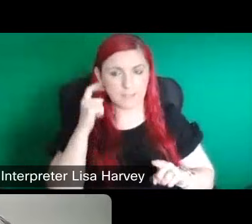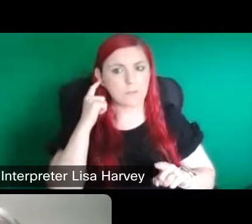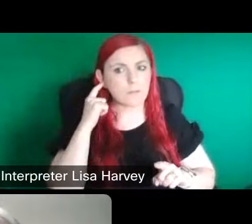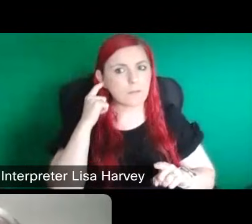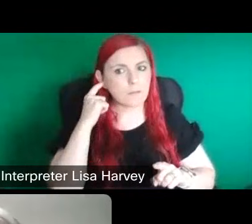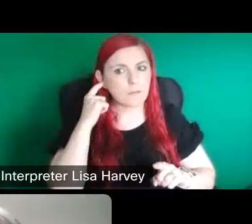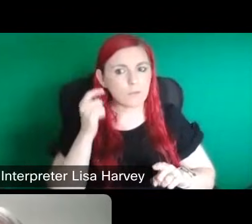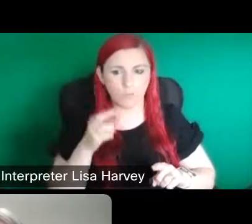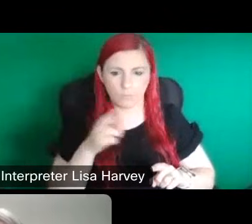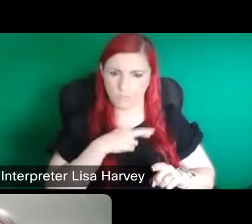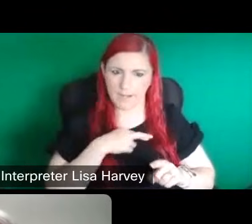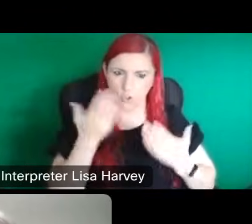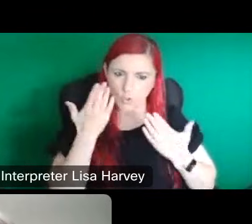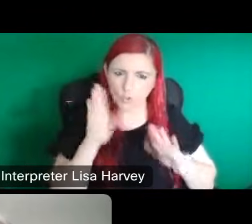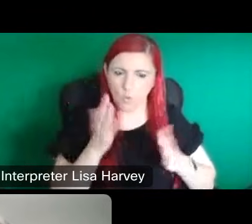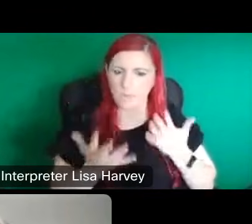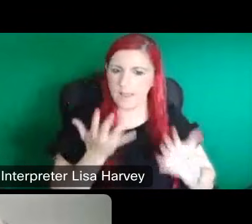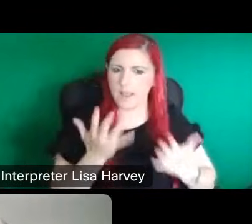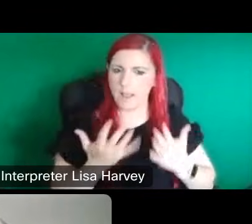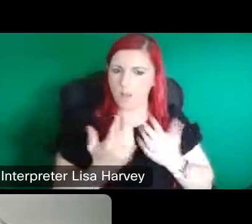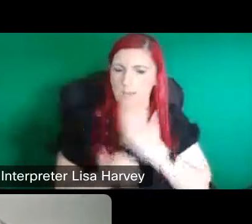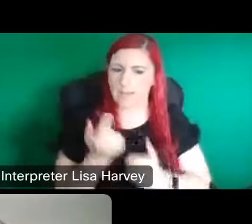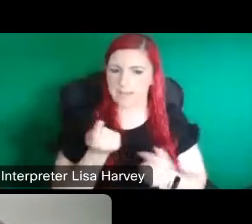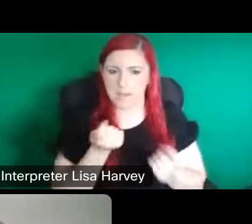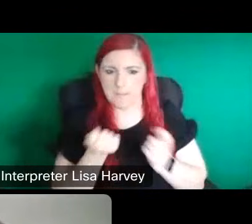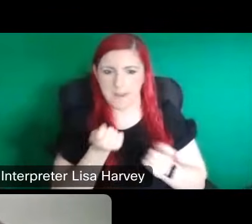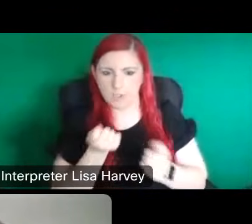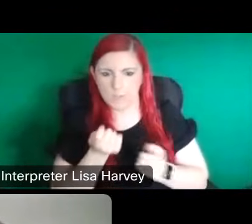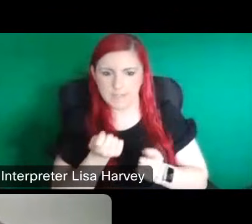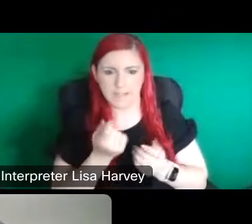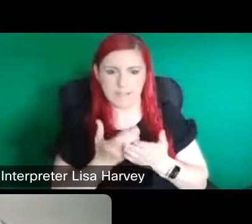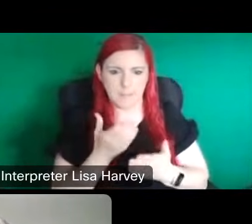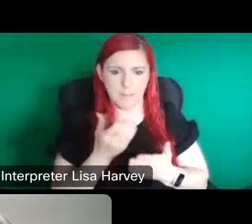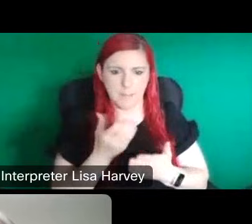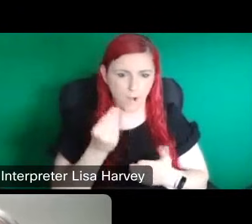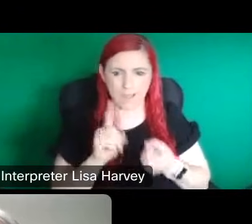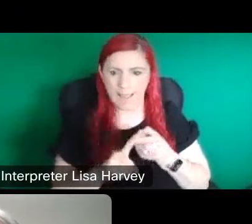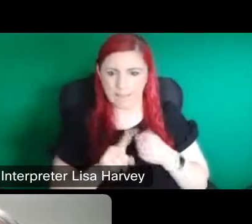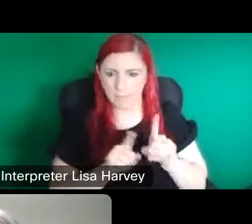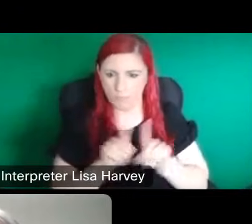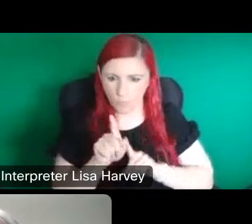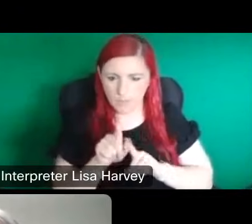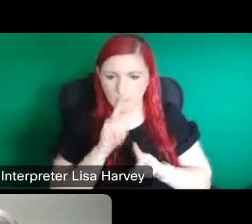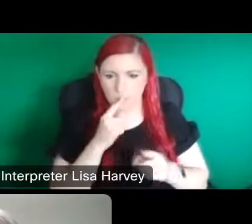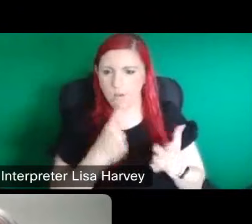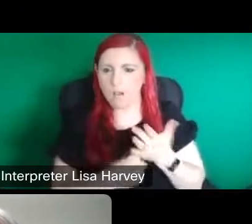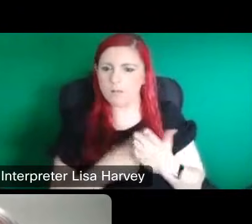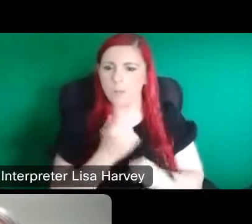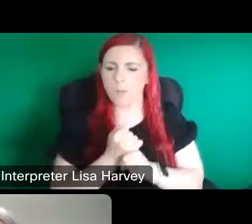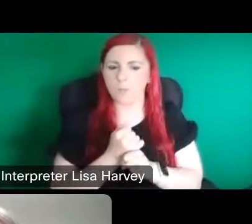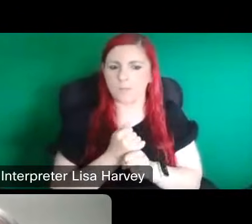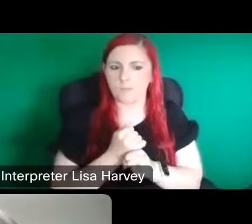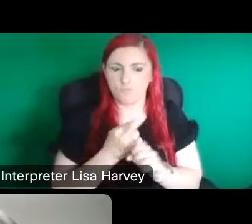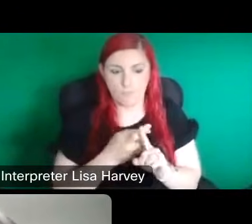outlined how incident management is about learning and improvement, but it's also about the relational piece. And really, if you